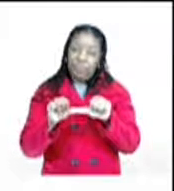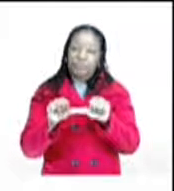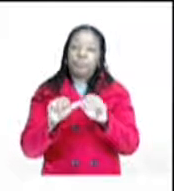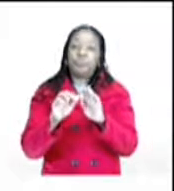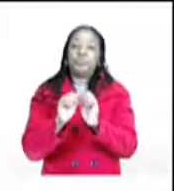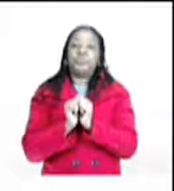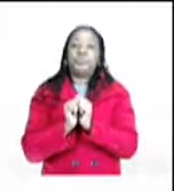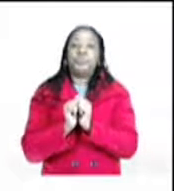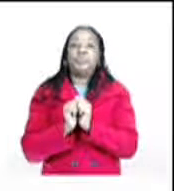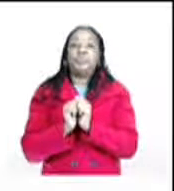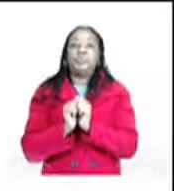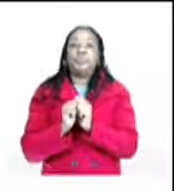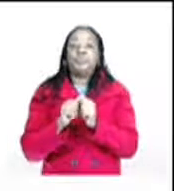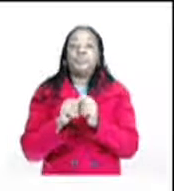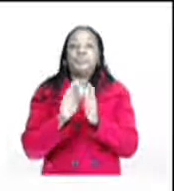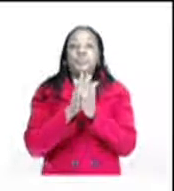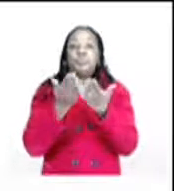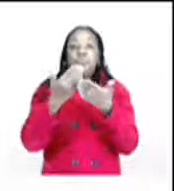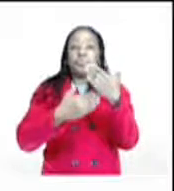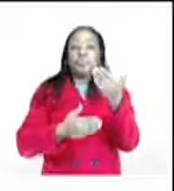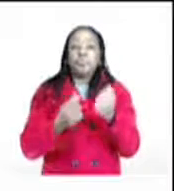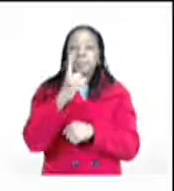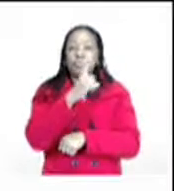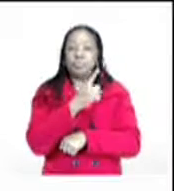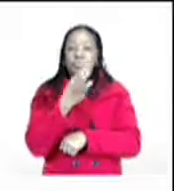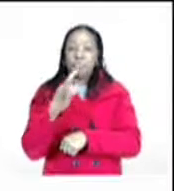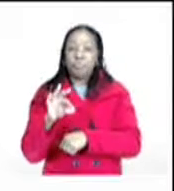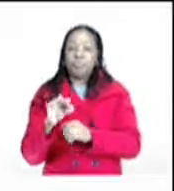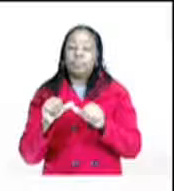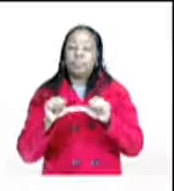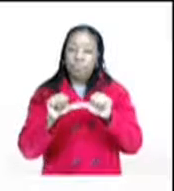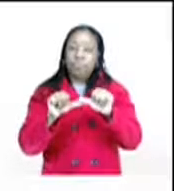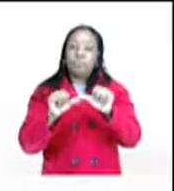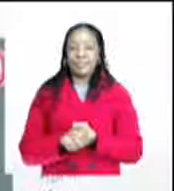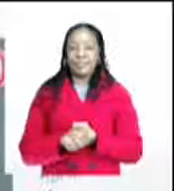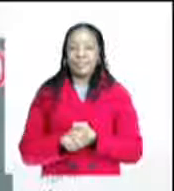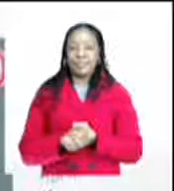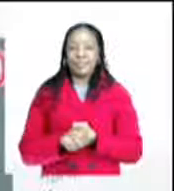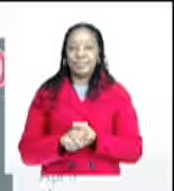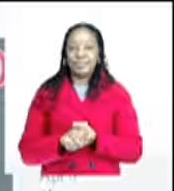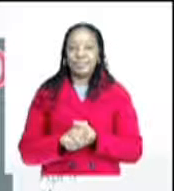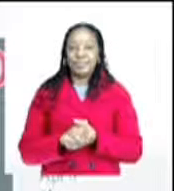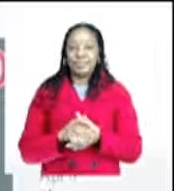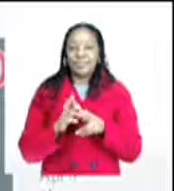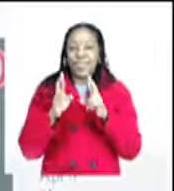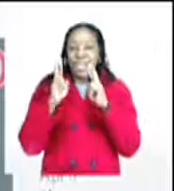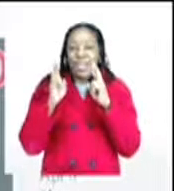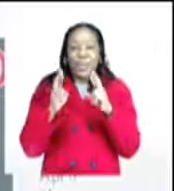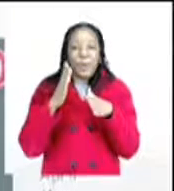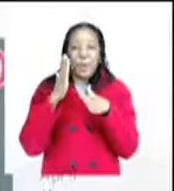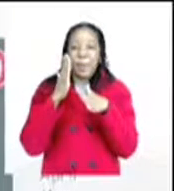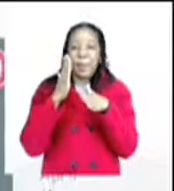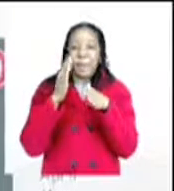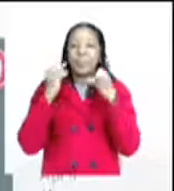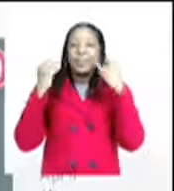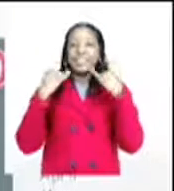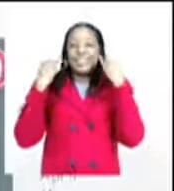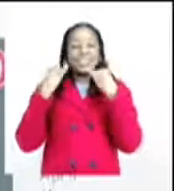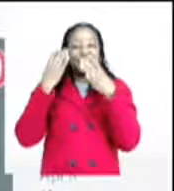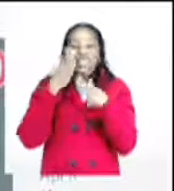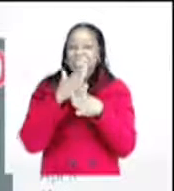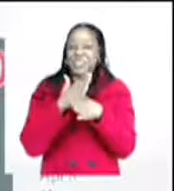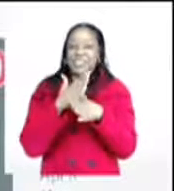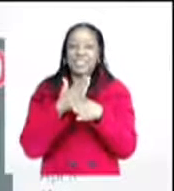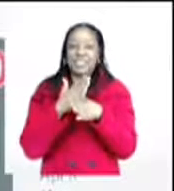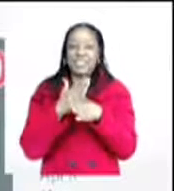page 19 as you have been instructed. I hope you have enjoyed this lesson.